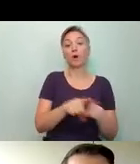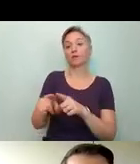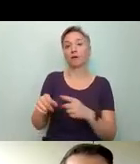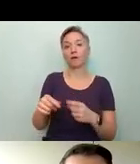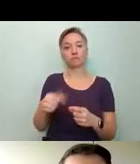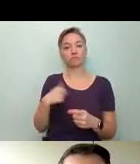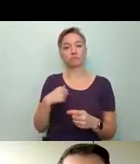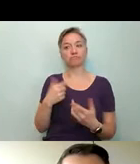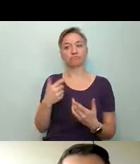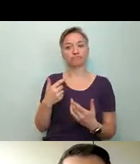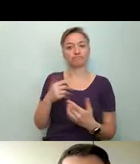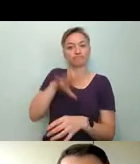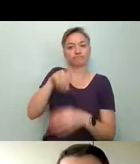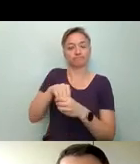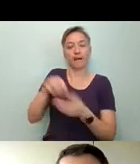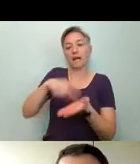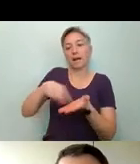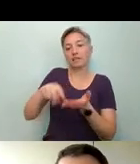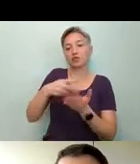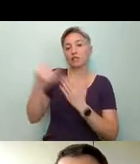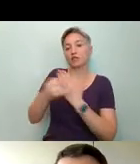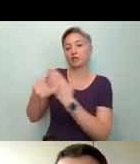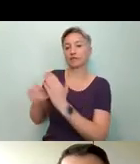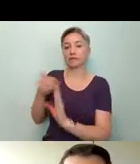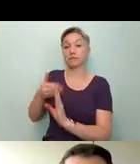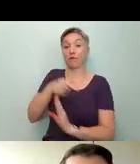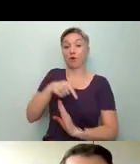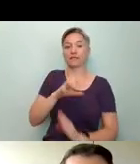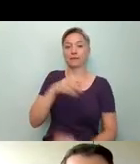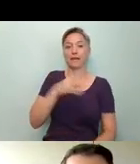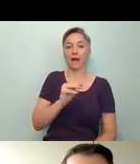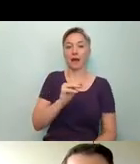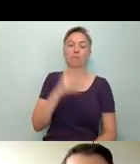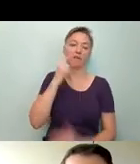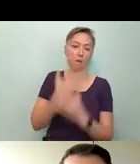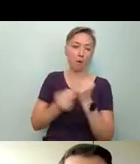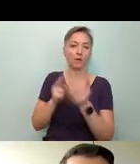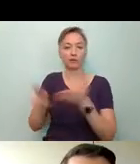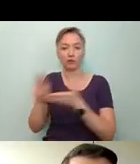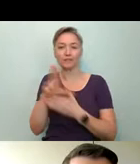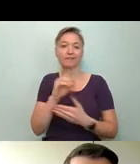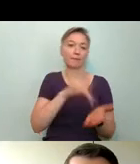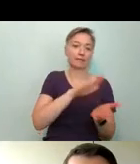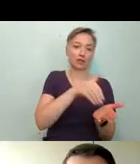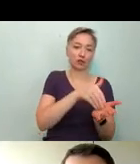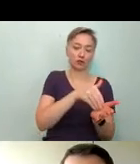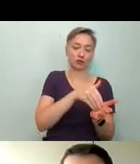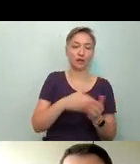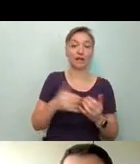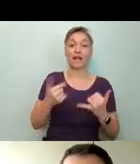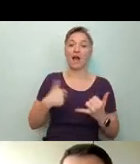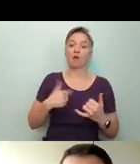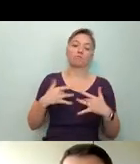compensation initiatives prior to this for the university and for the medical center. And we are very excited to welcome